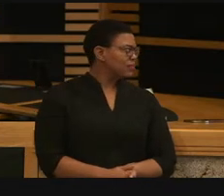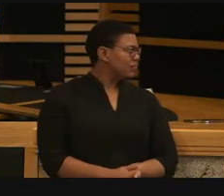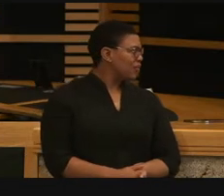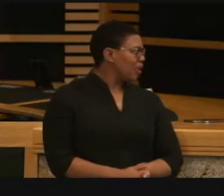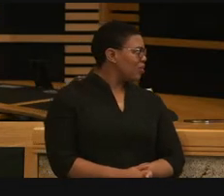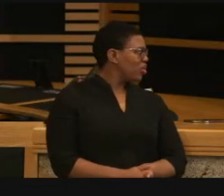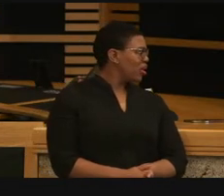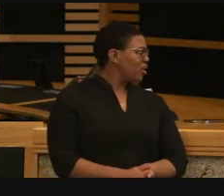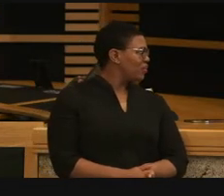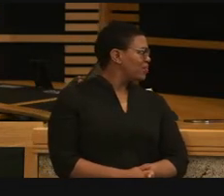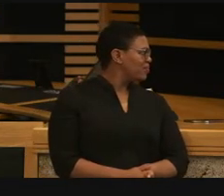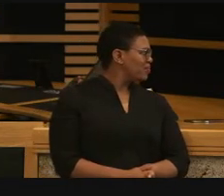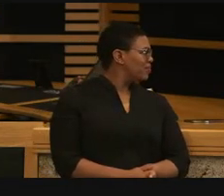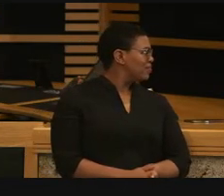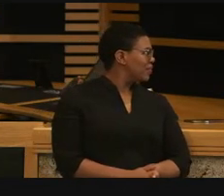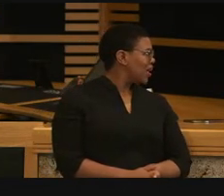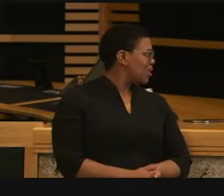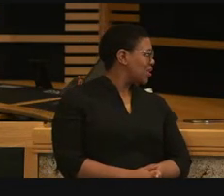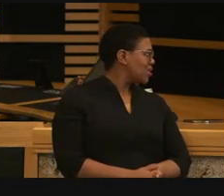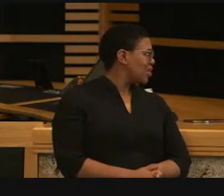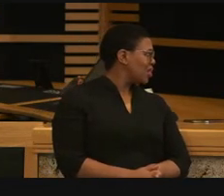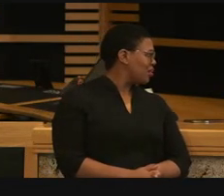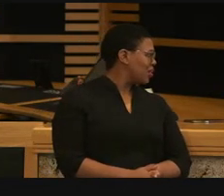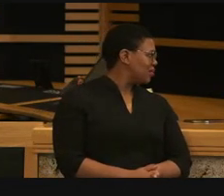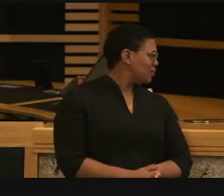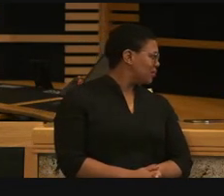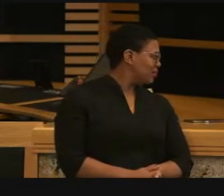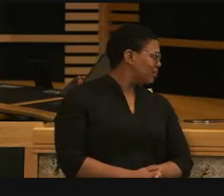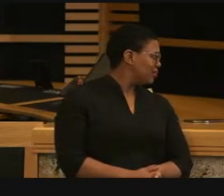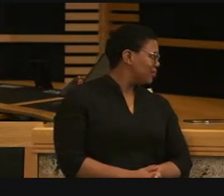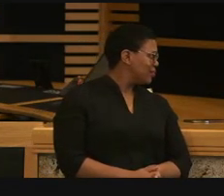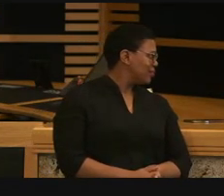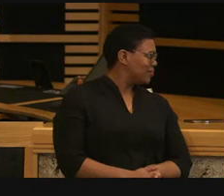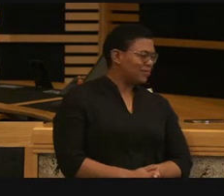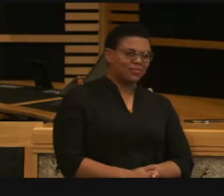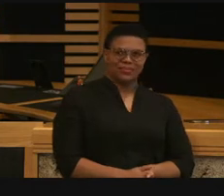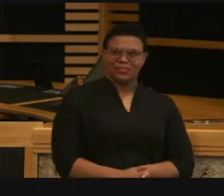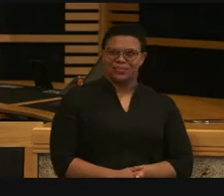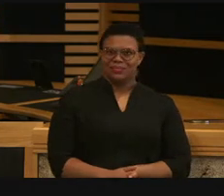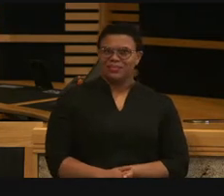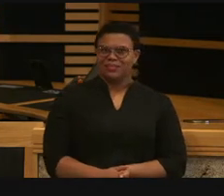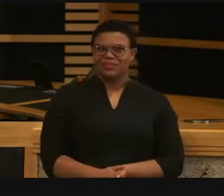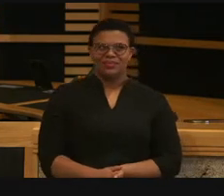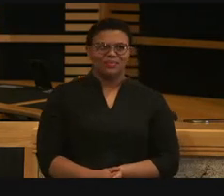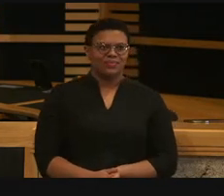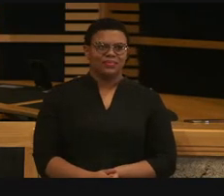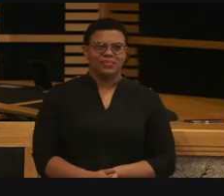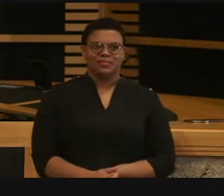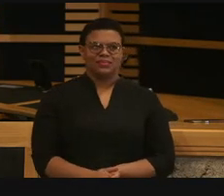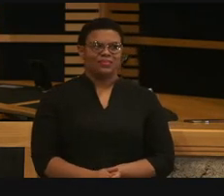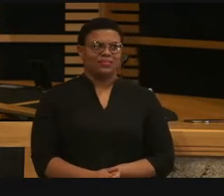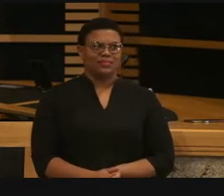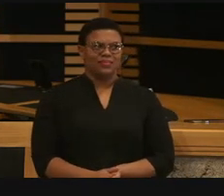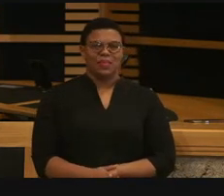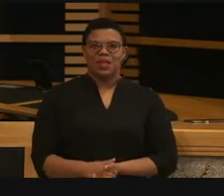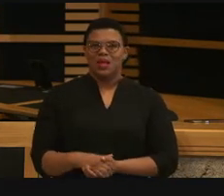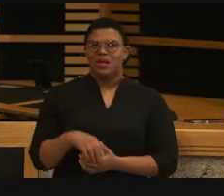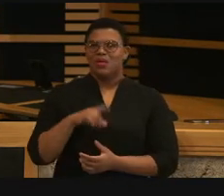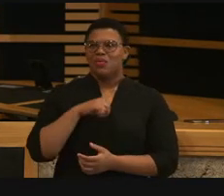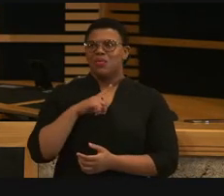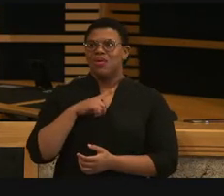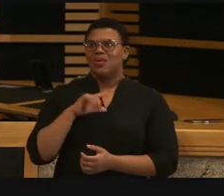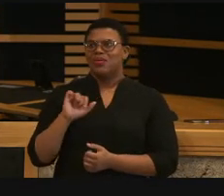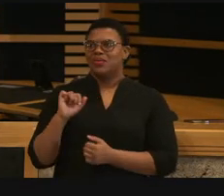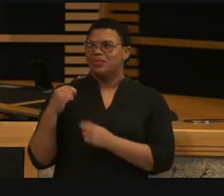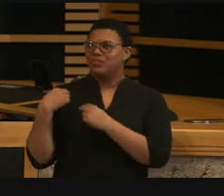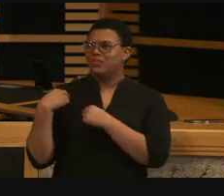experience in Chrisani, Port St. John's, and the other parts of OR Tambo, acknowledges that a responsible and